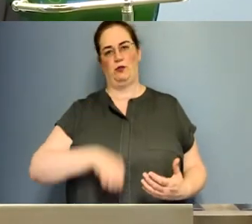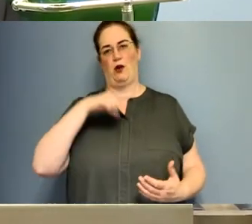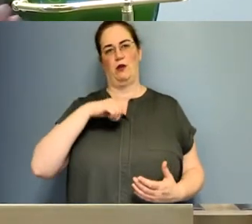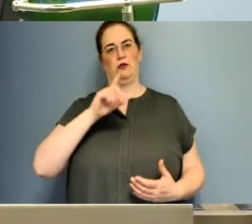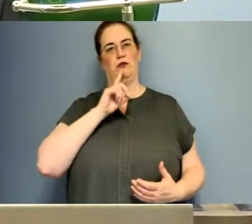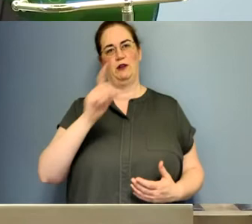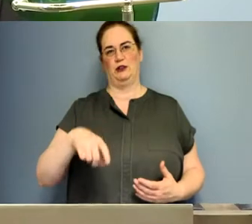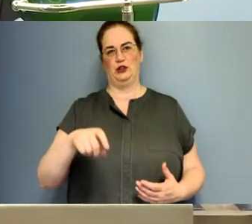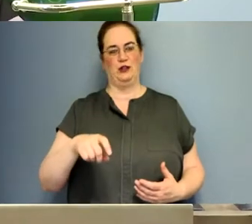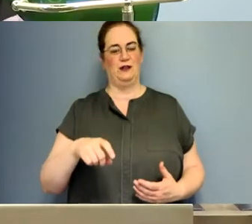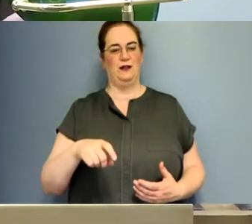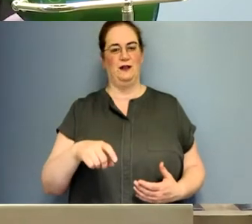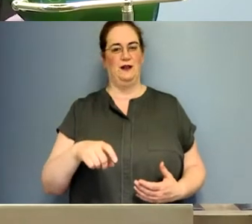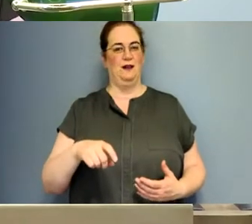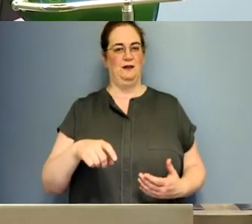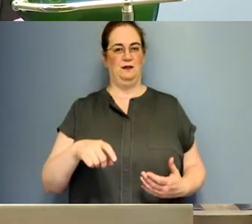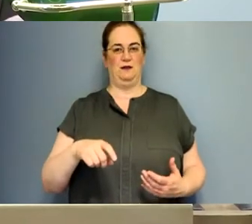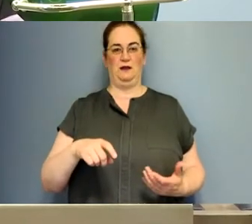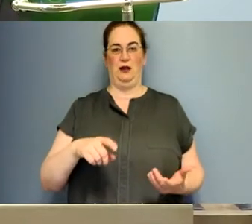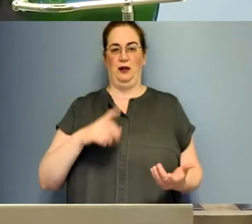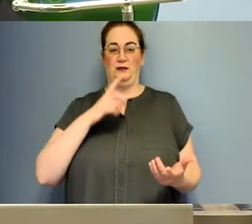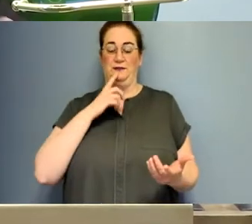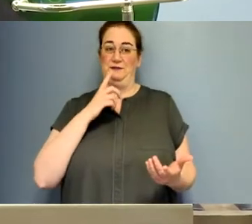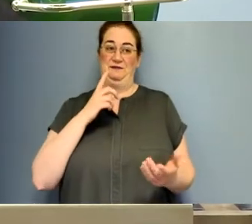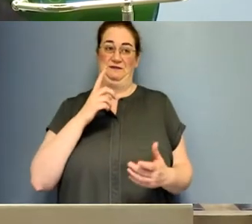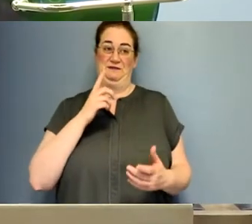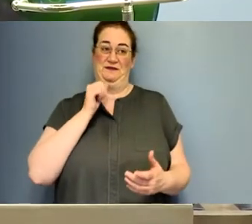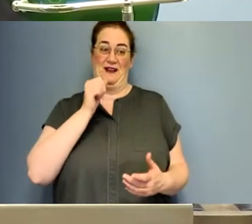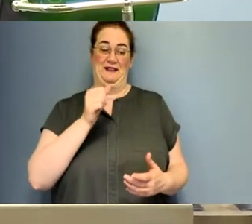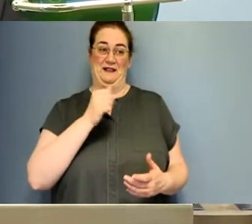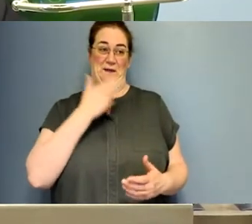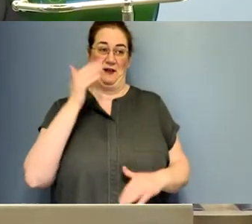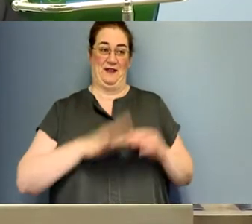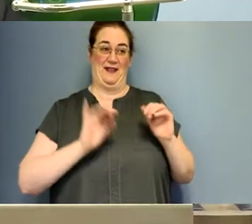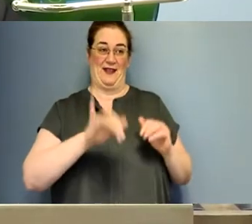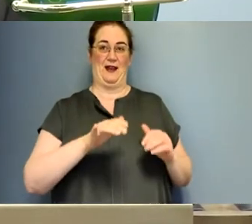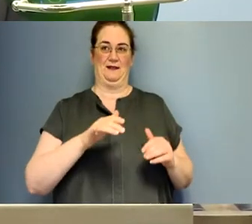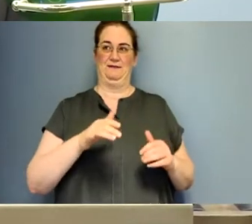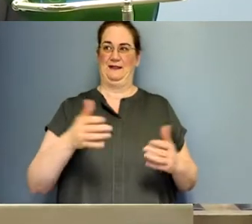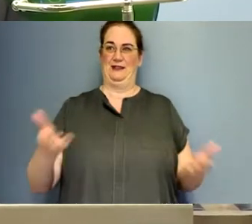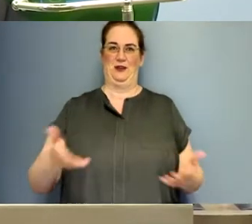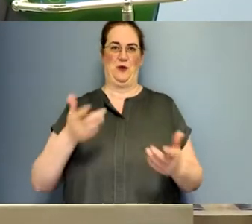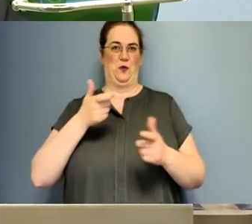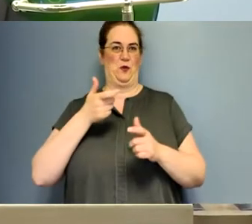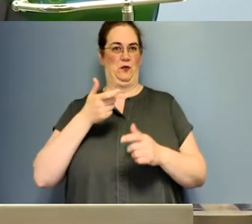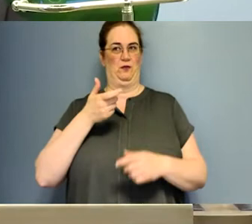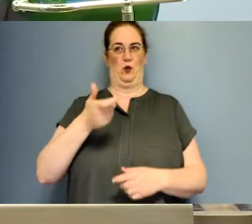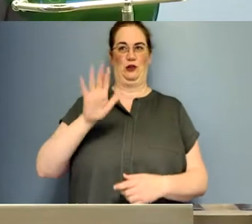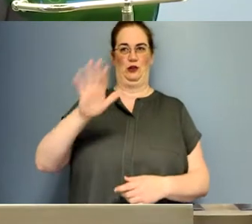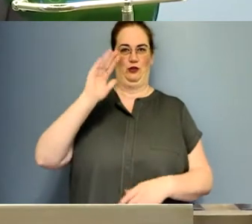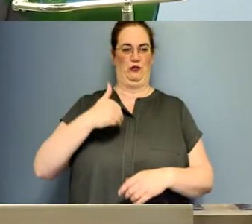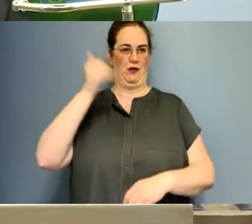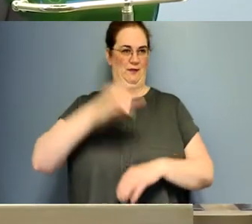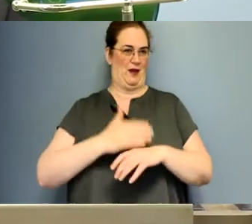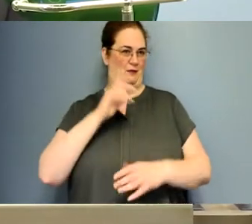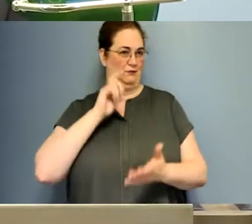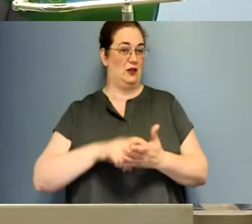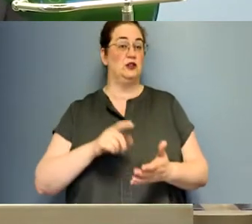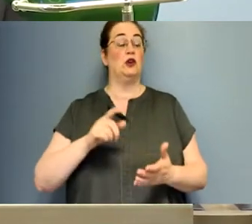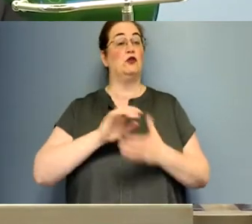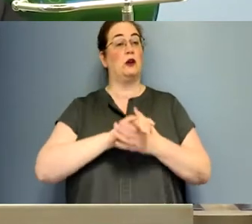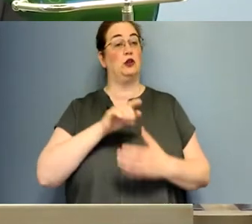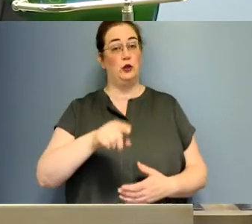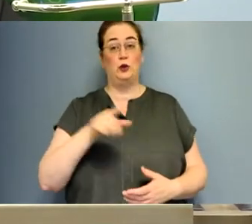really should. It doesn't get much better than this, sitting here watching your young man being recognized. So congratulations to you and the